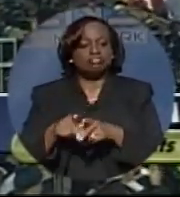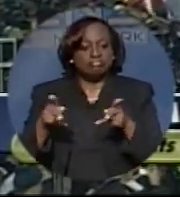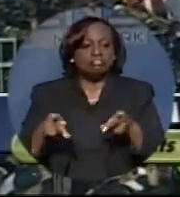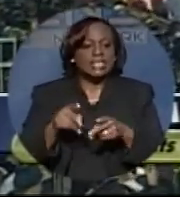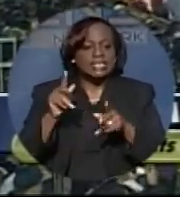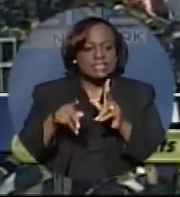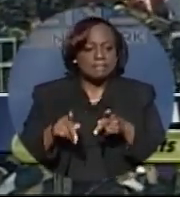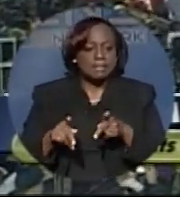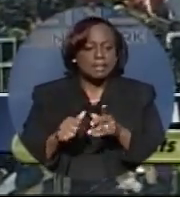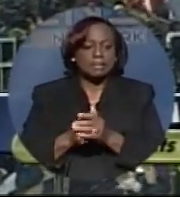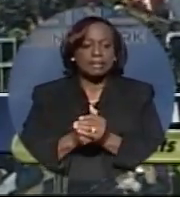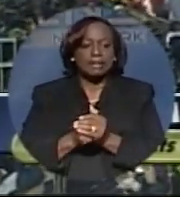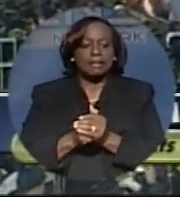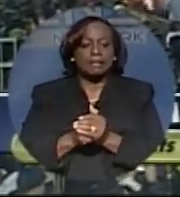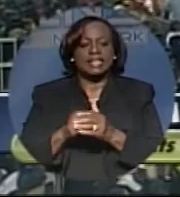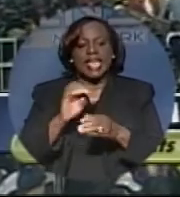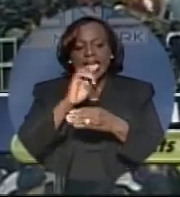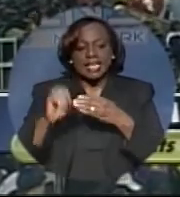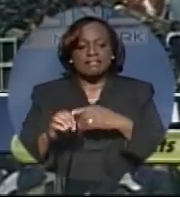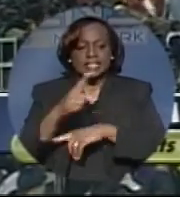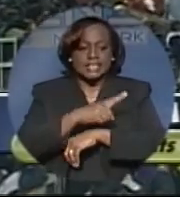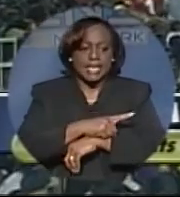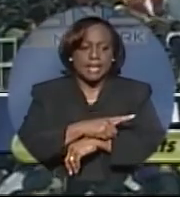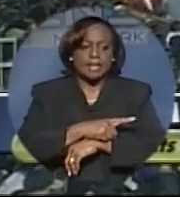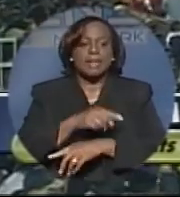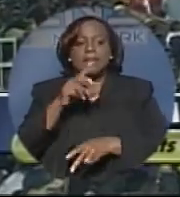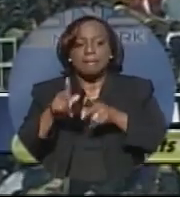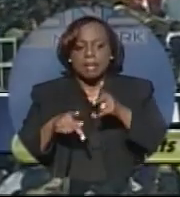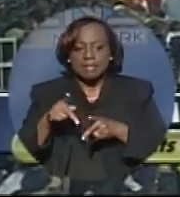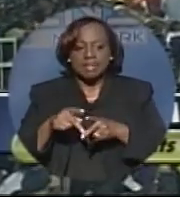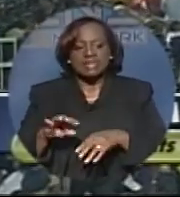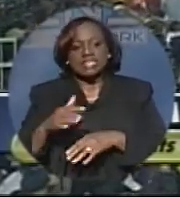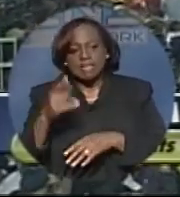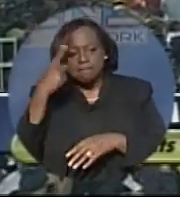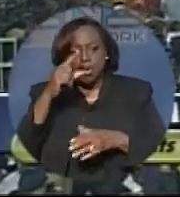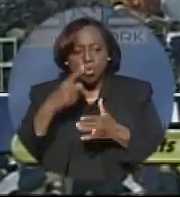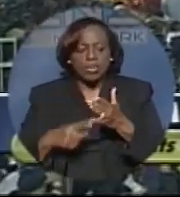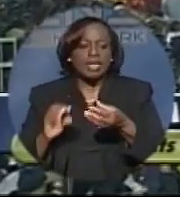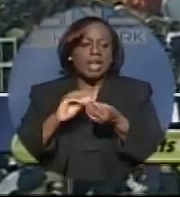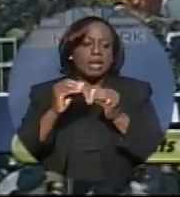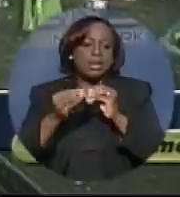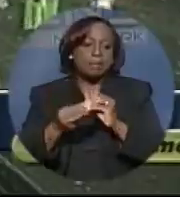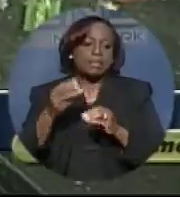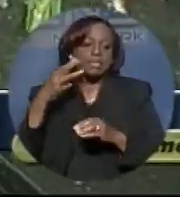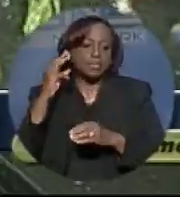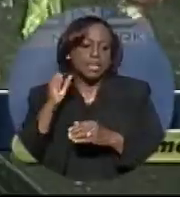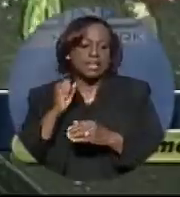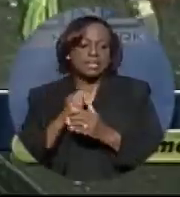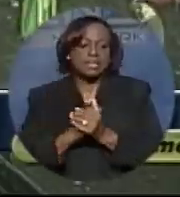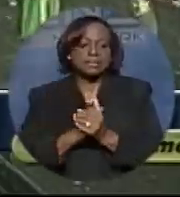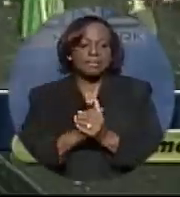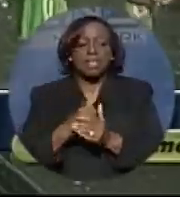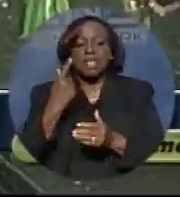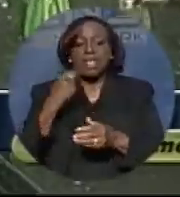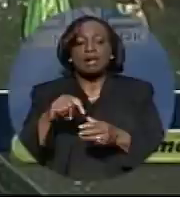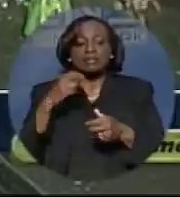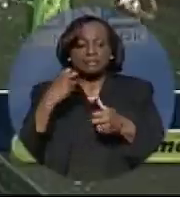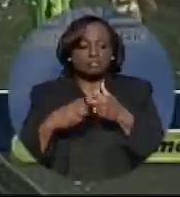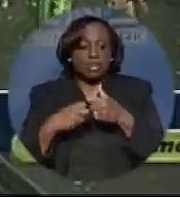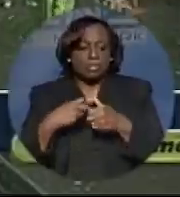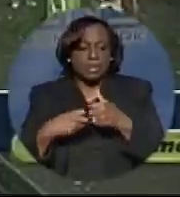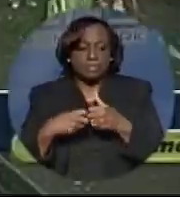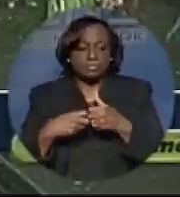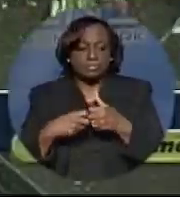people had to basically settle for what their number was. The problem was further exacerbated by the Boxing Day and New Year's